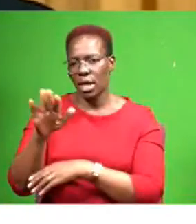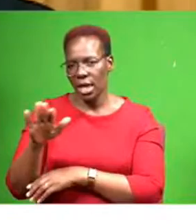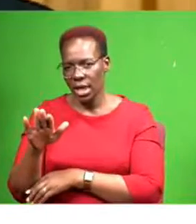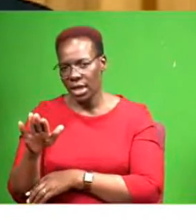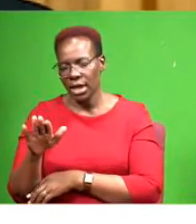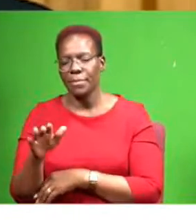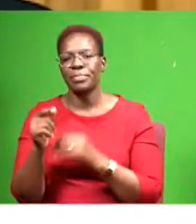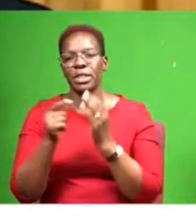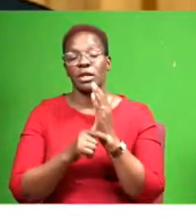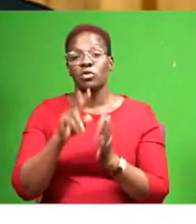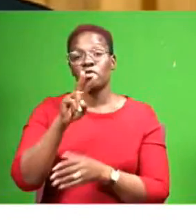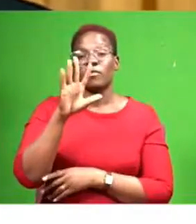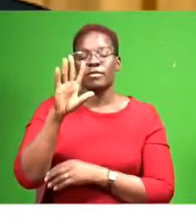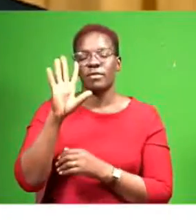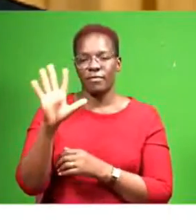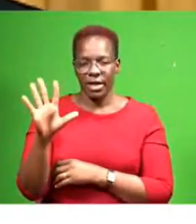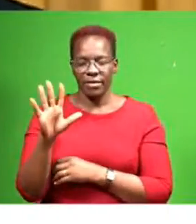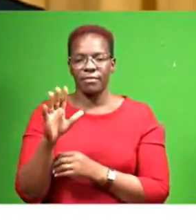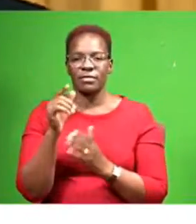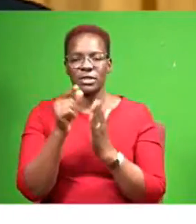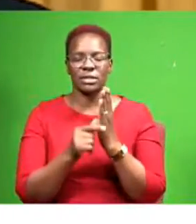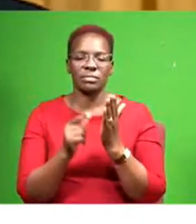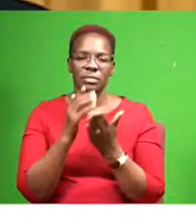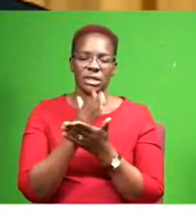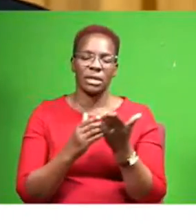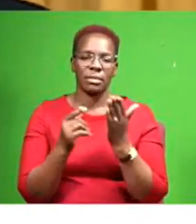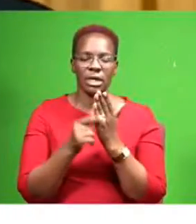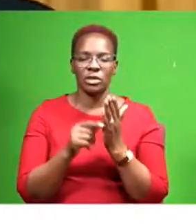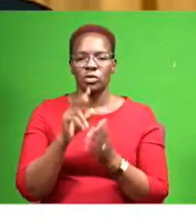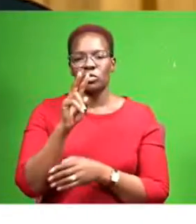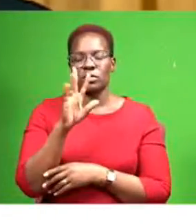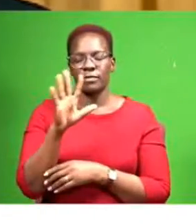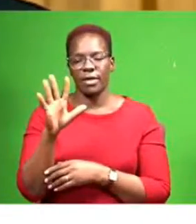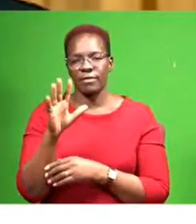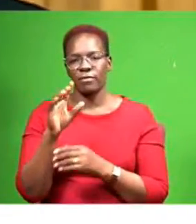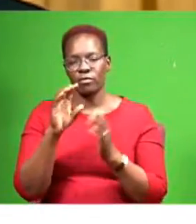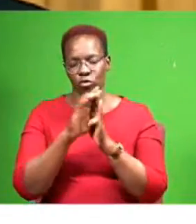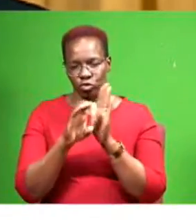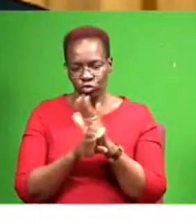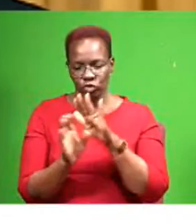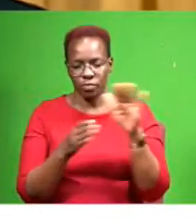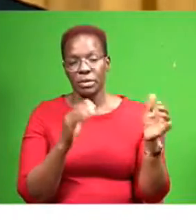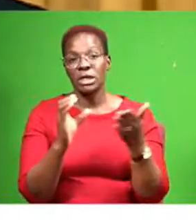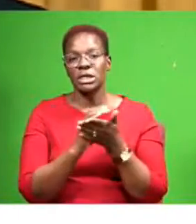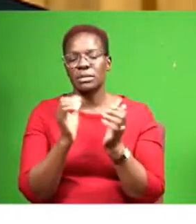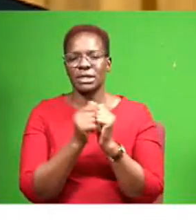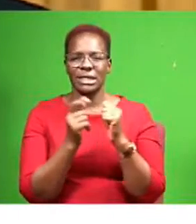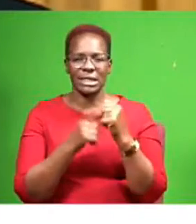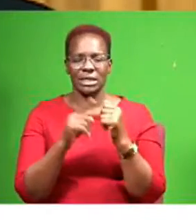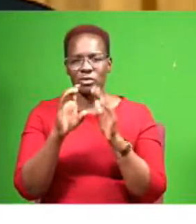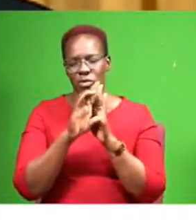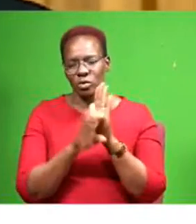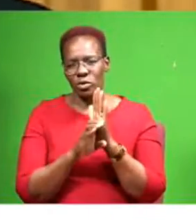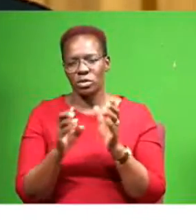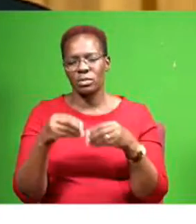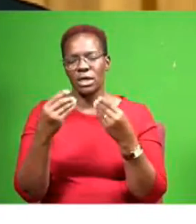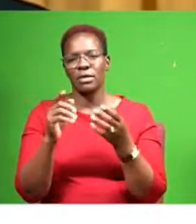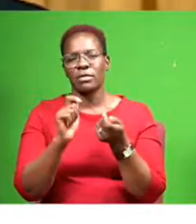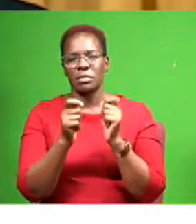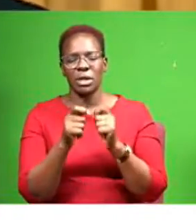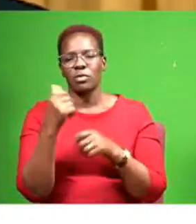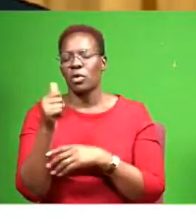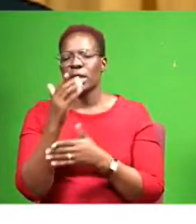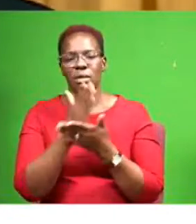Article 255, Subarticle 1 of the Constitution. Secondly, Chapter 16 of the Constitution provides for amendment of any part